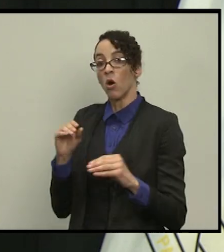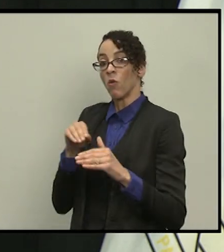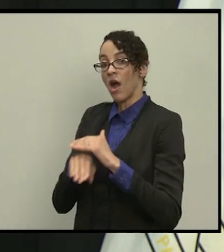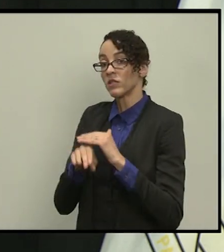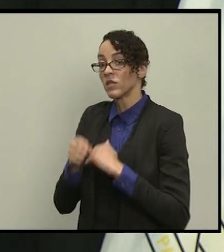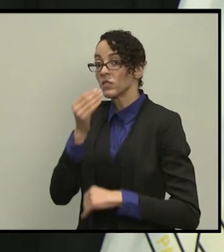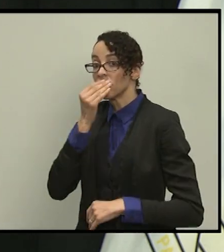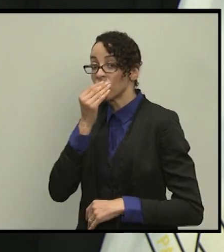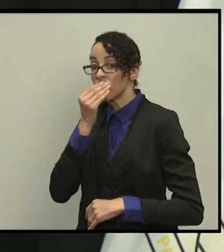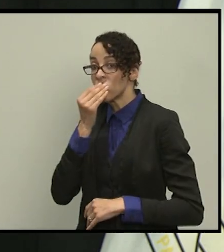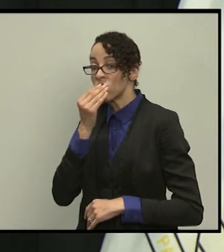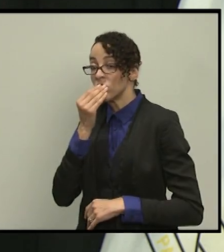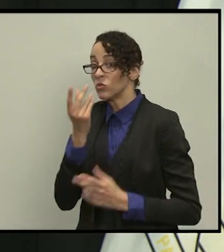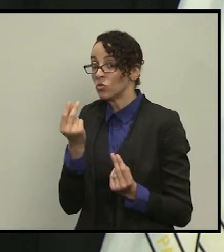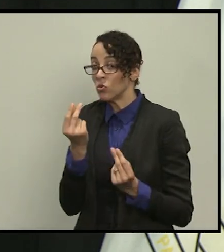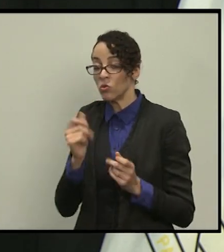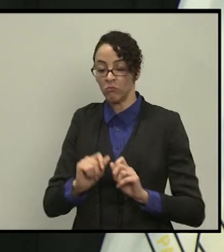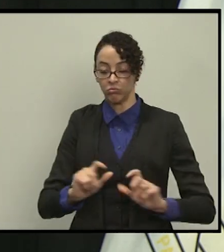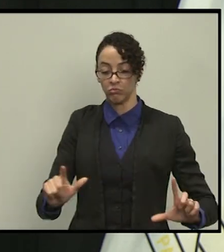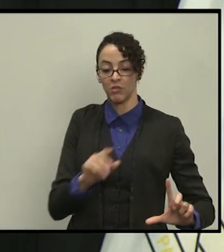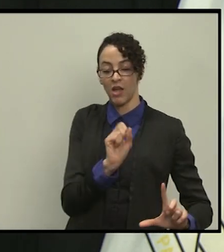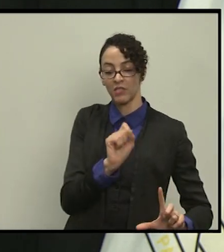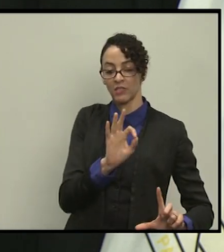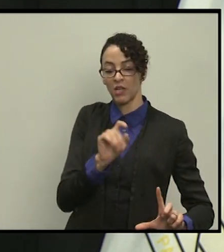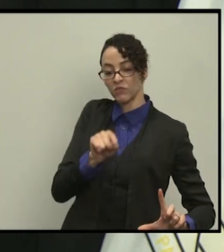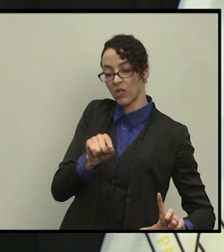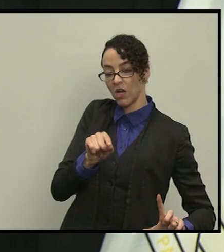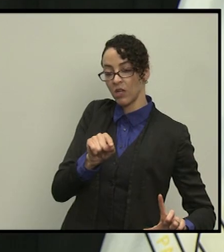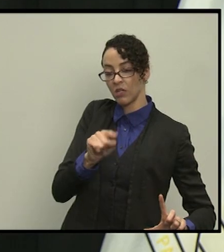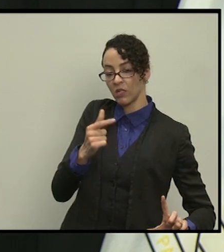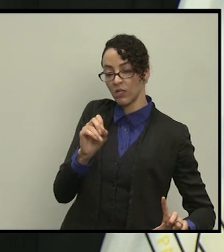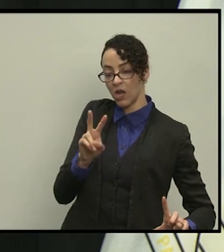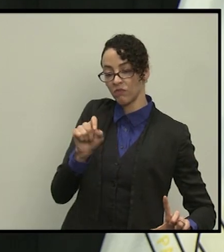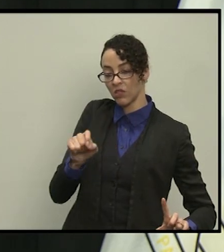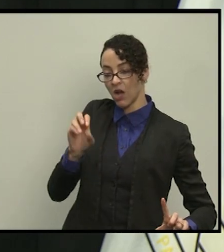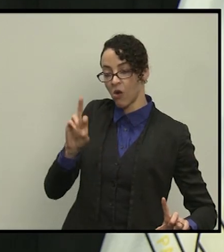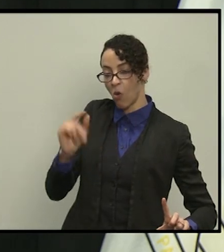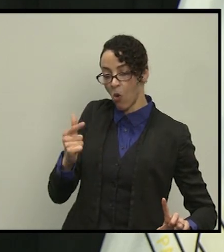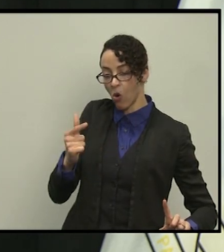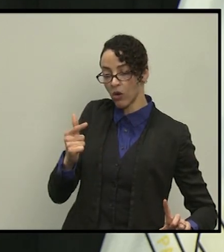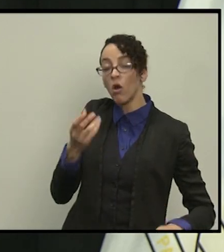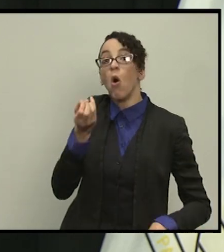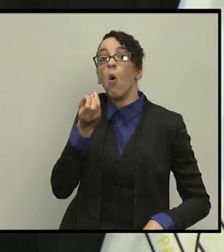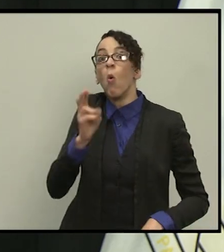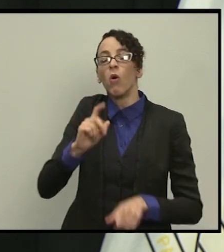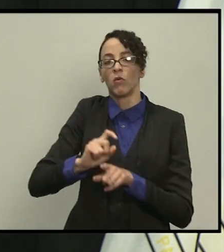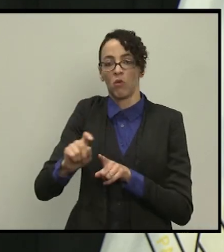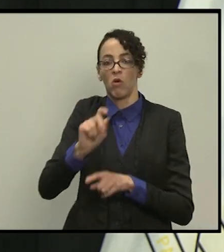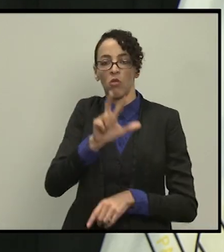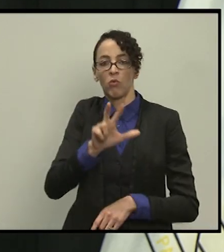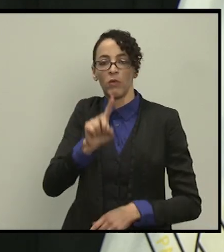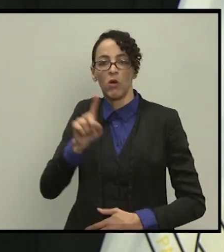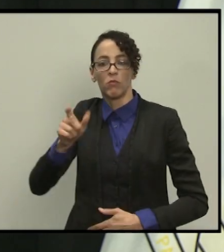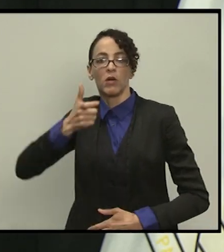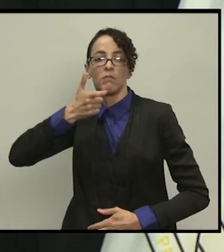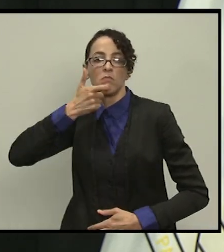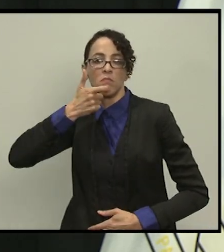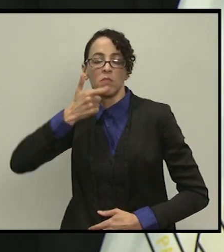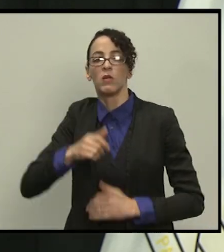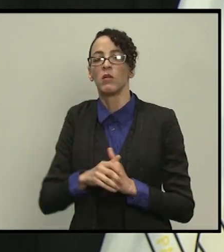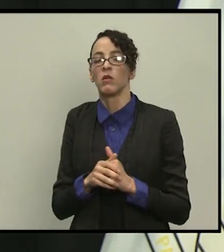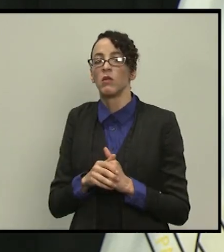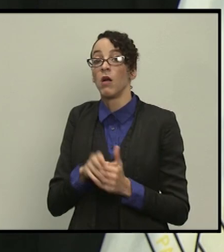to sfgov.org or to call 311 so that we can help to make sure that groceries